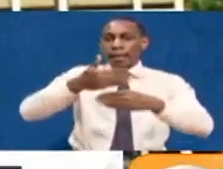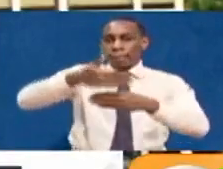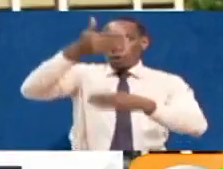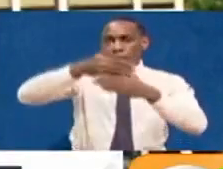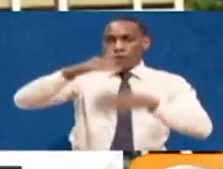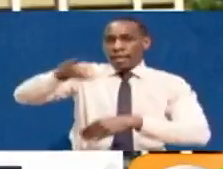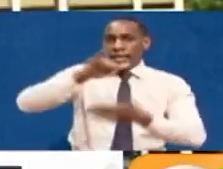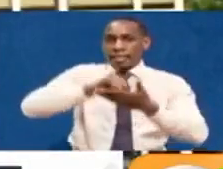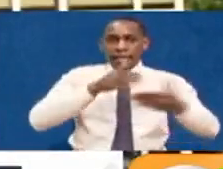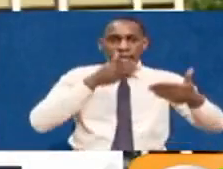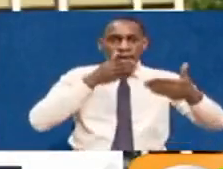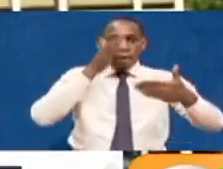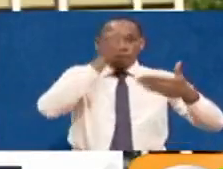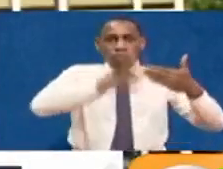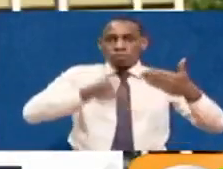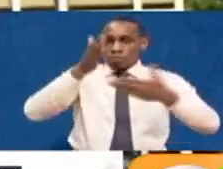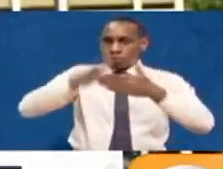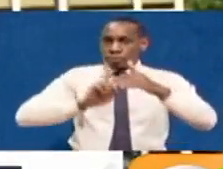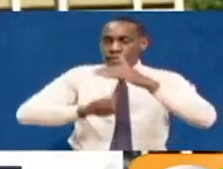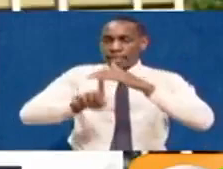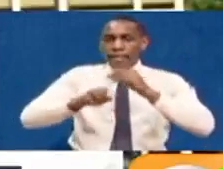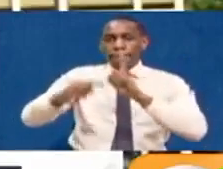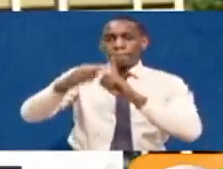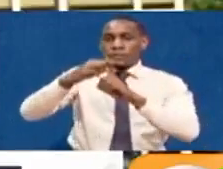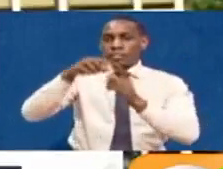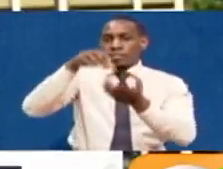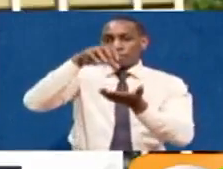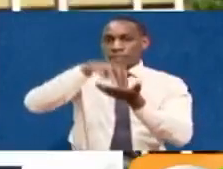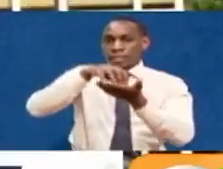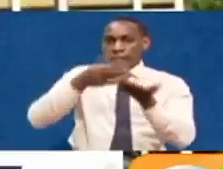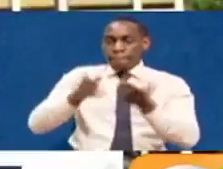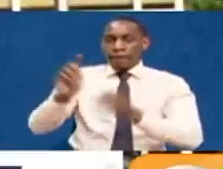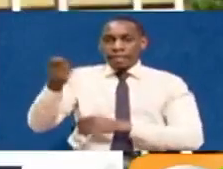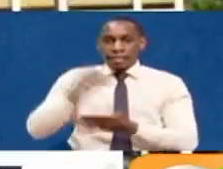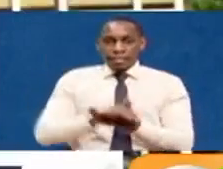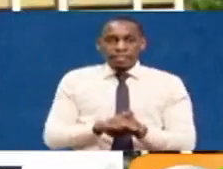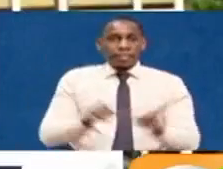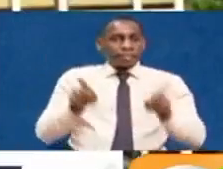to ensure that it blocks any entry of any positive case into the country